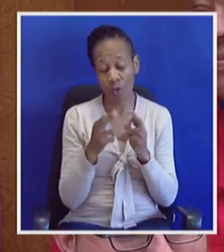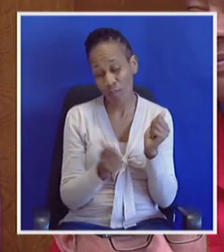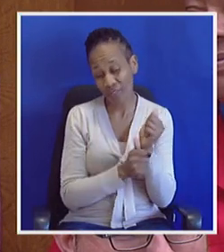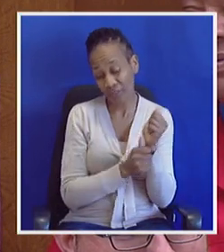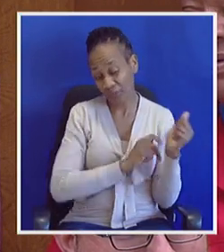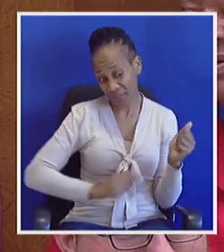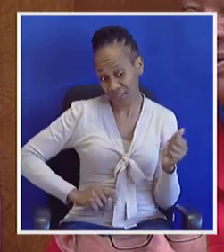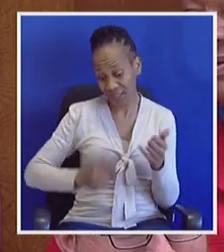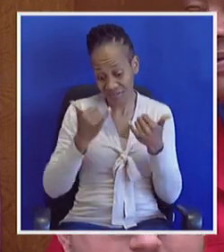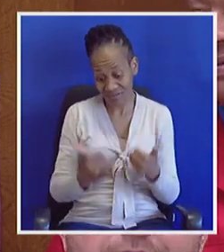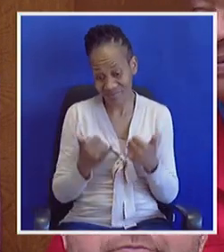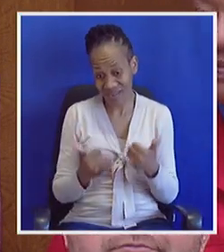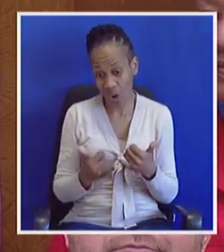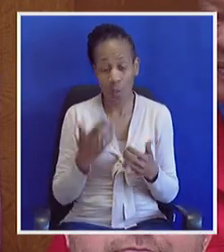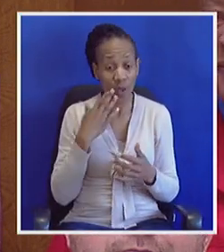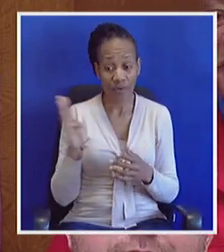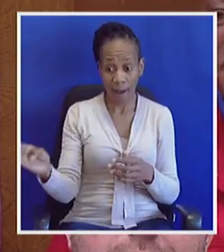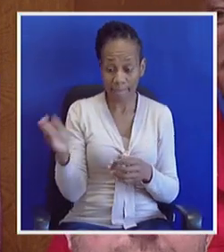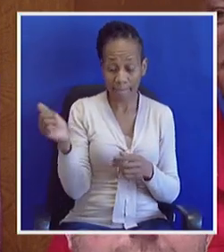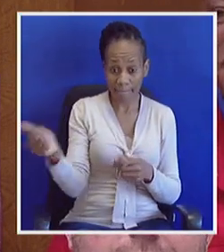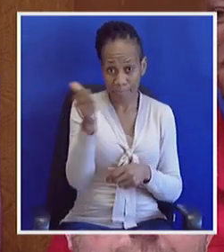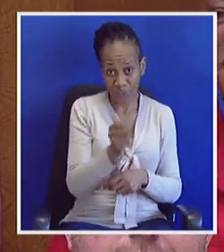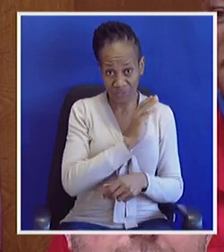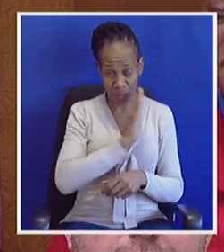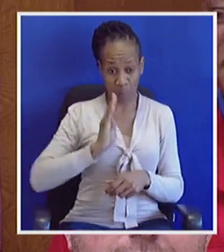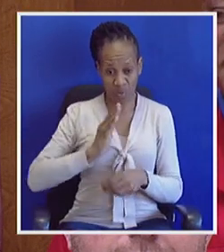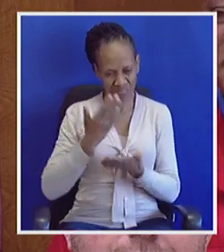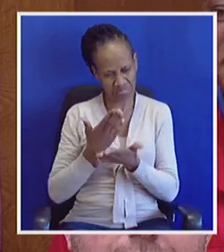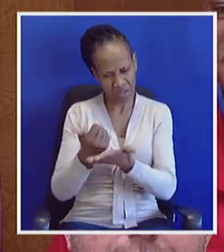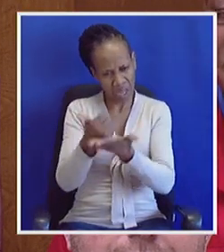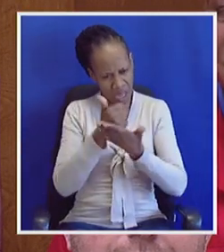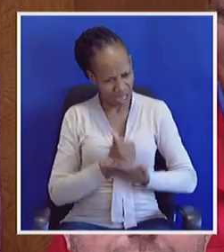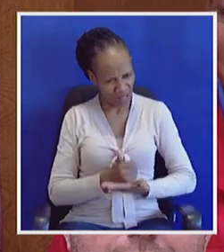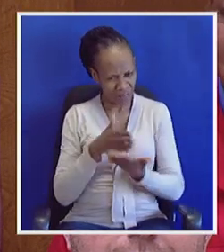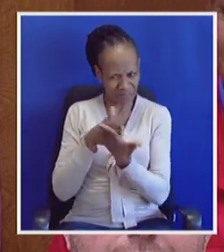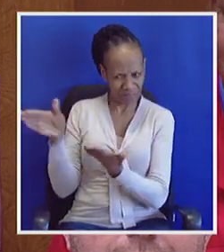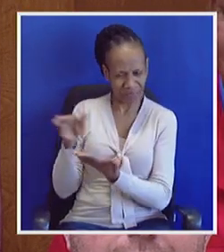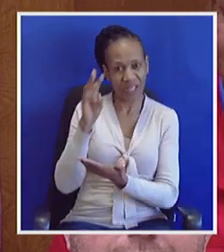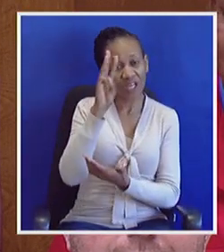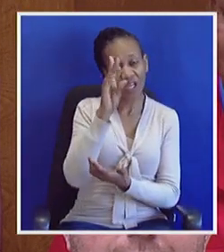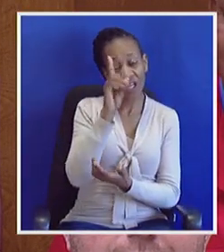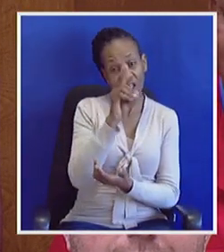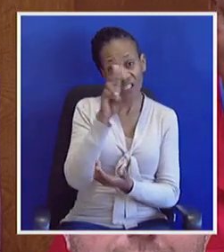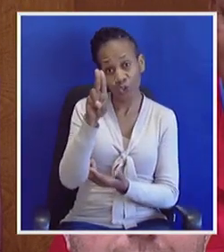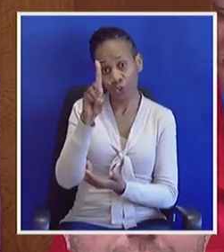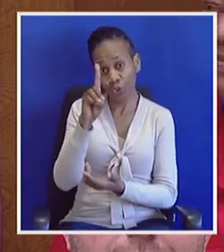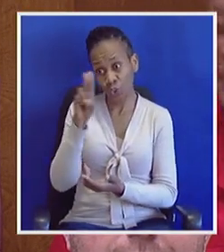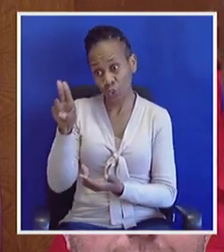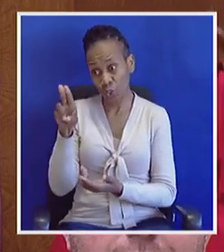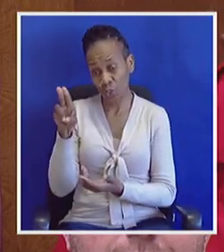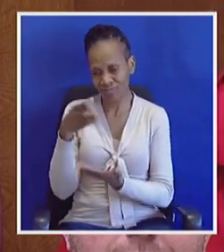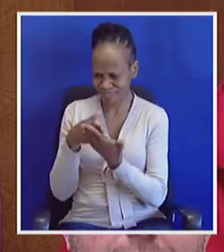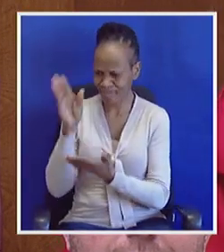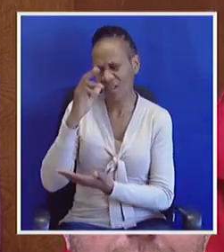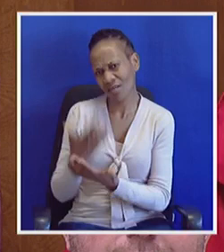guides for appointments of boards will help us get rid of people like Dudumieni who are killing the economy of